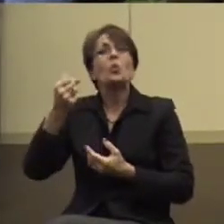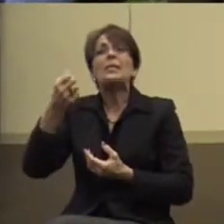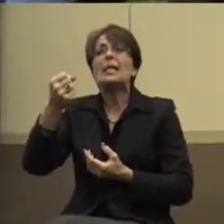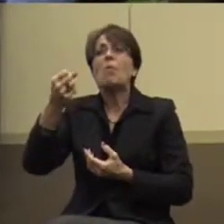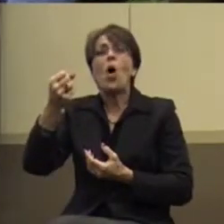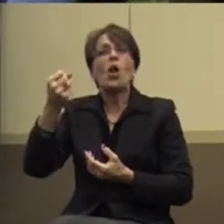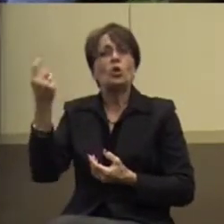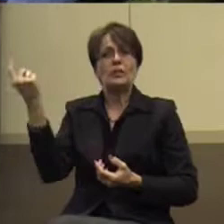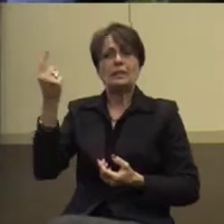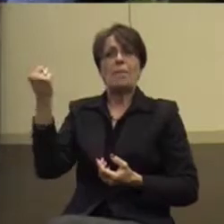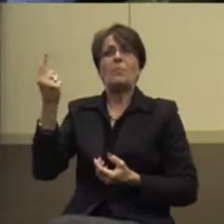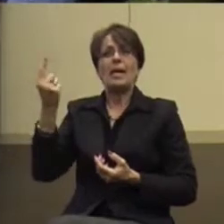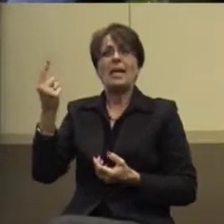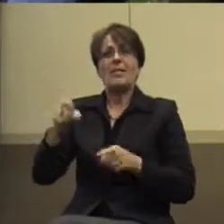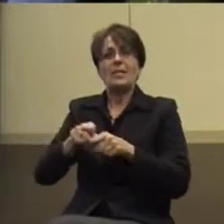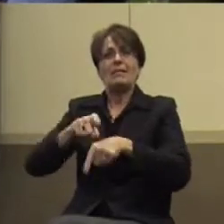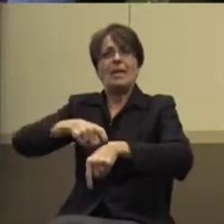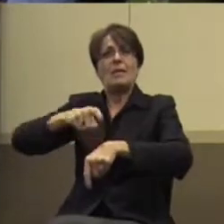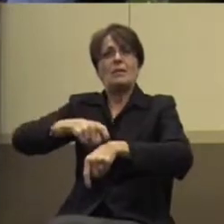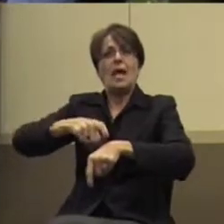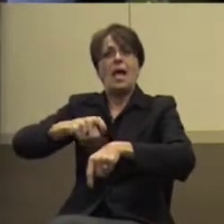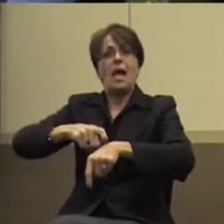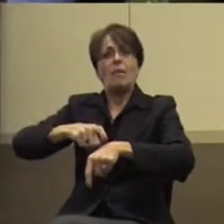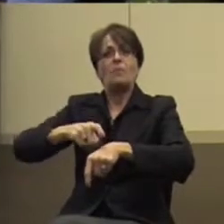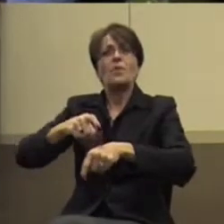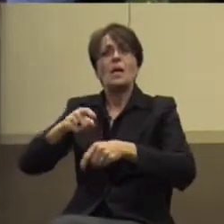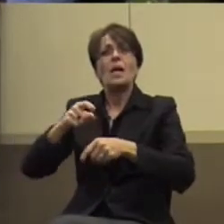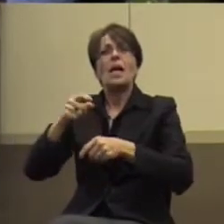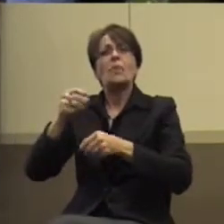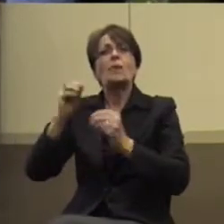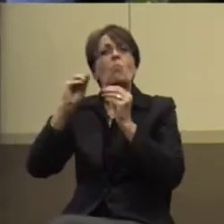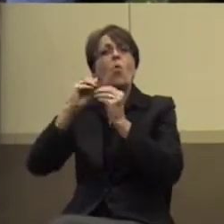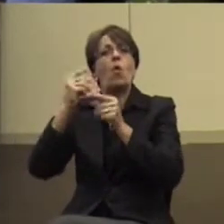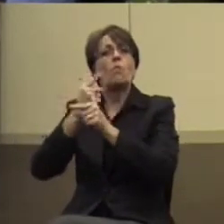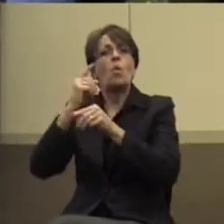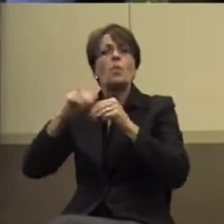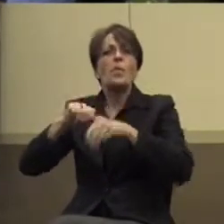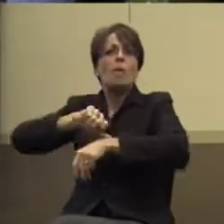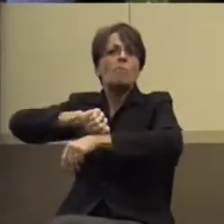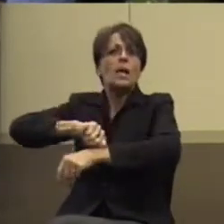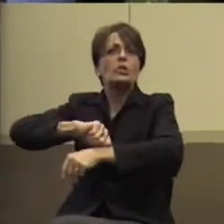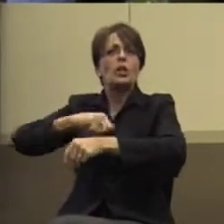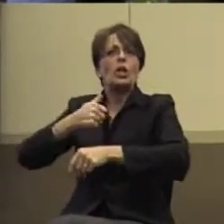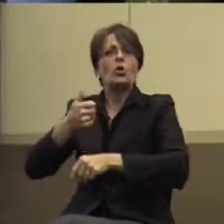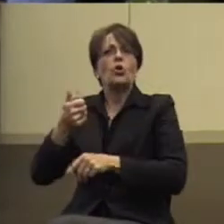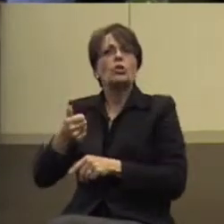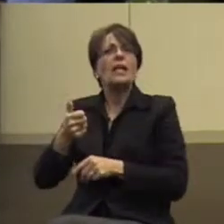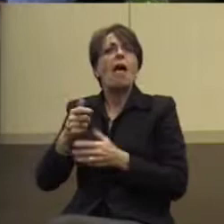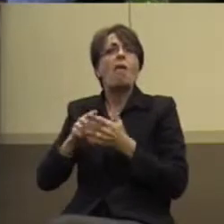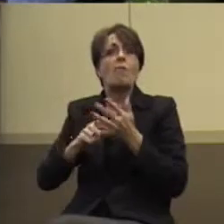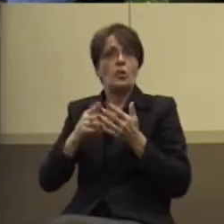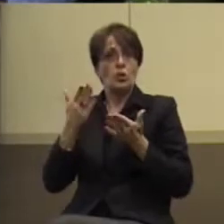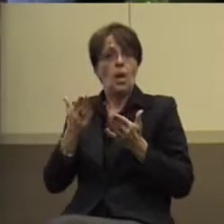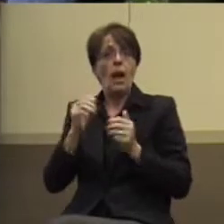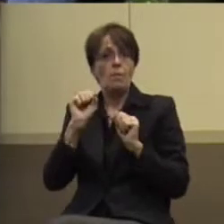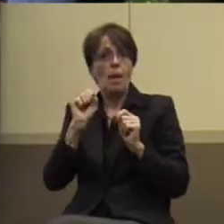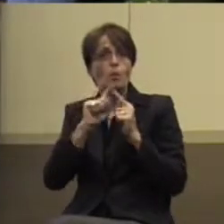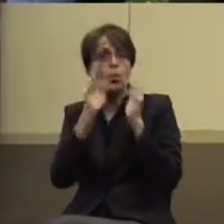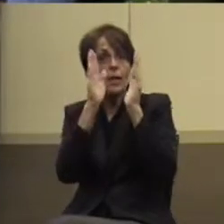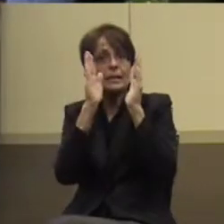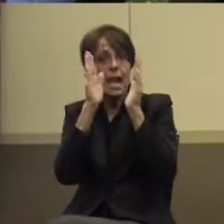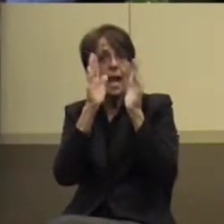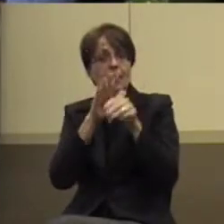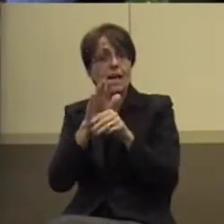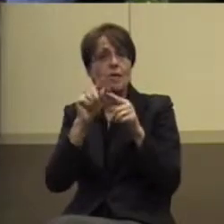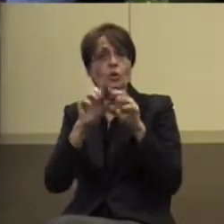squeezy ball or something, that could be a replaceable and more appropriate behavior than pinching herself, or then she might be able to attend a